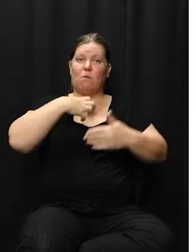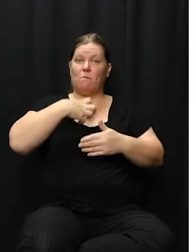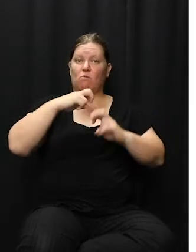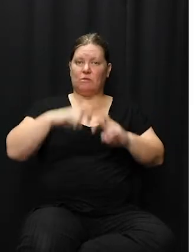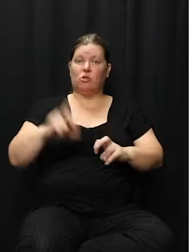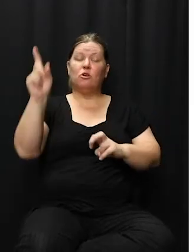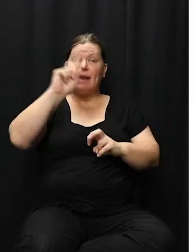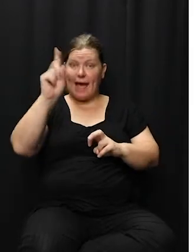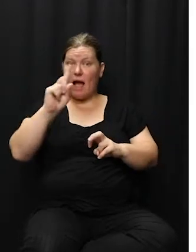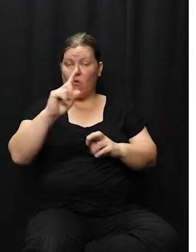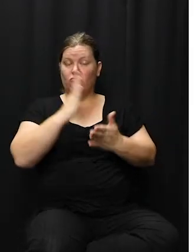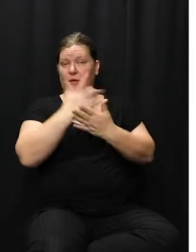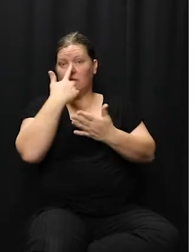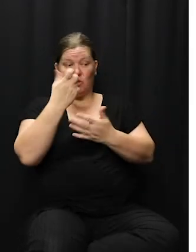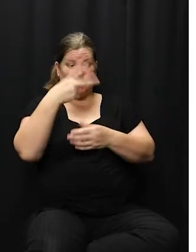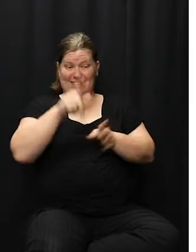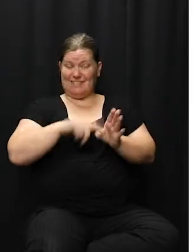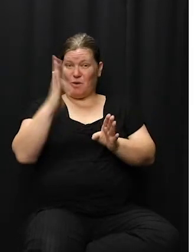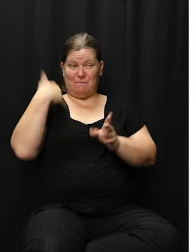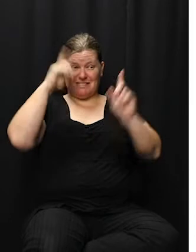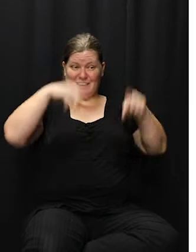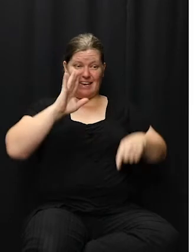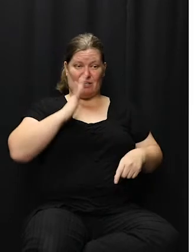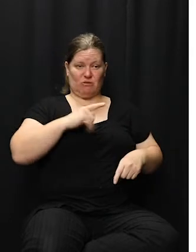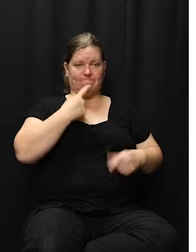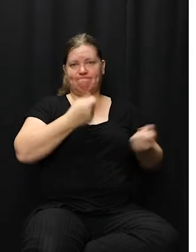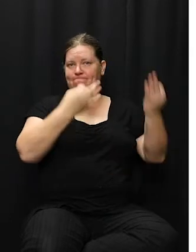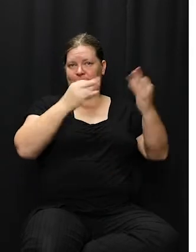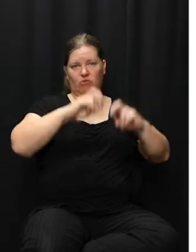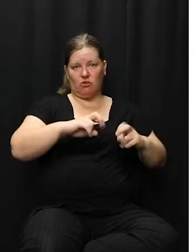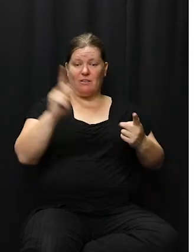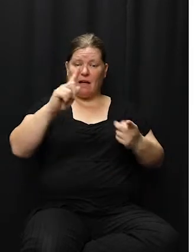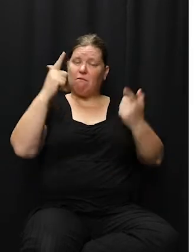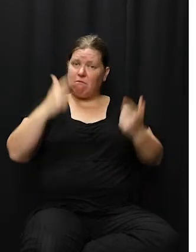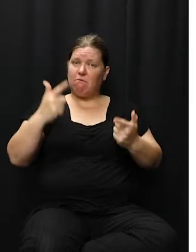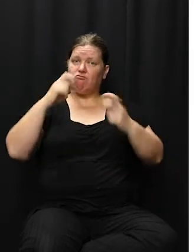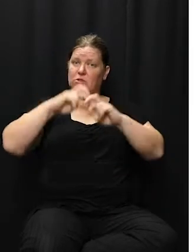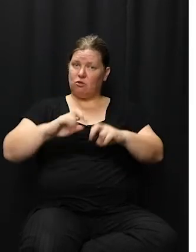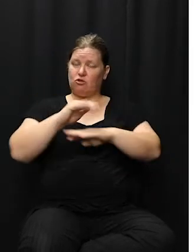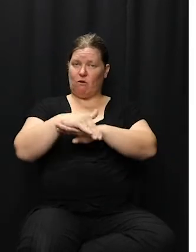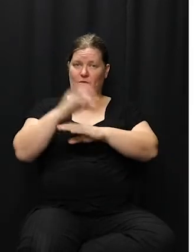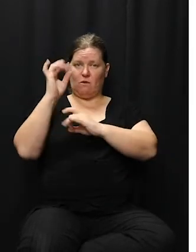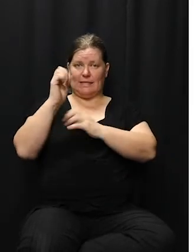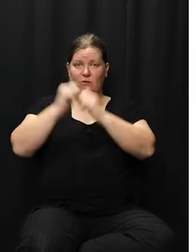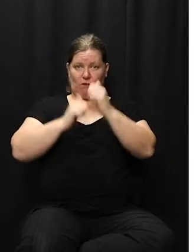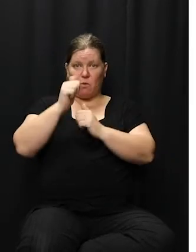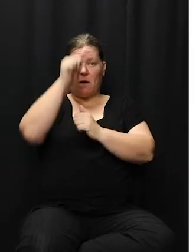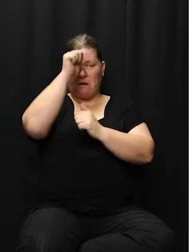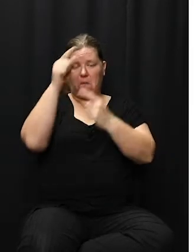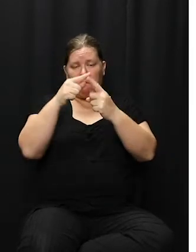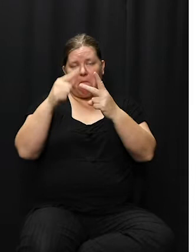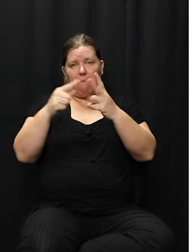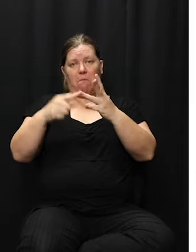a bit more recently in Australia, like we've started to actually, there was no research on Auslan, and there's started to be a lot more research now on Auslan